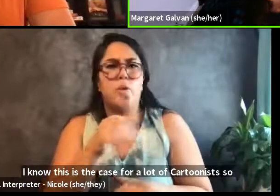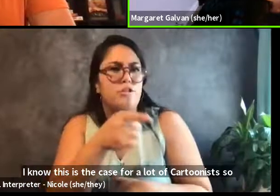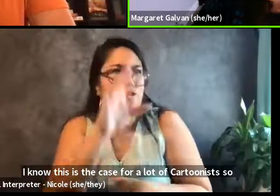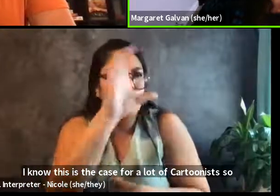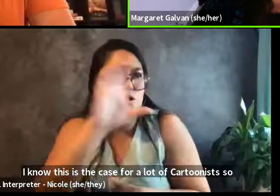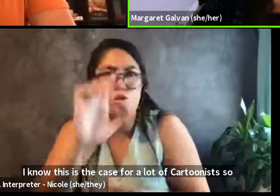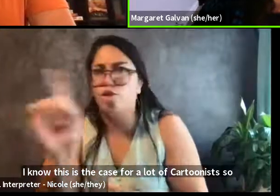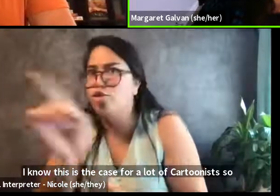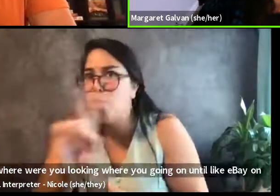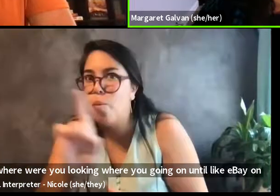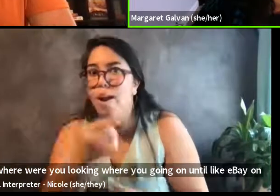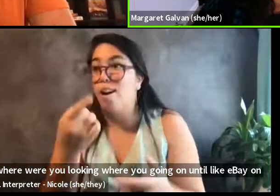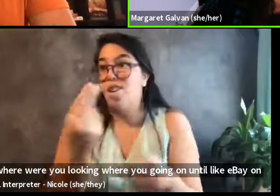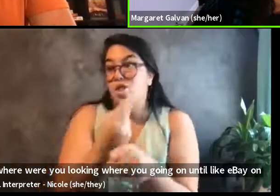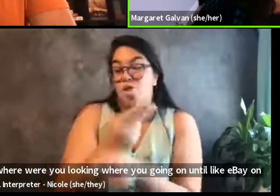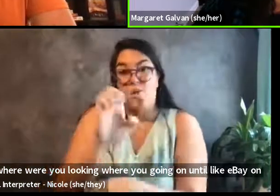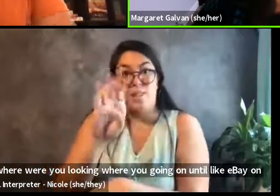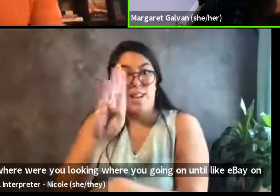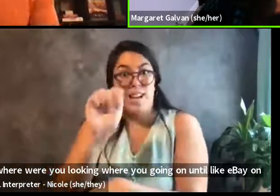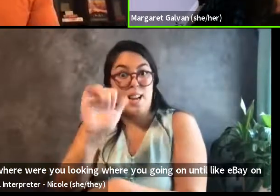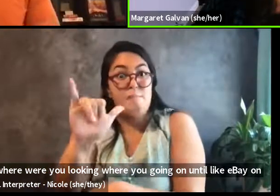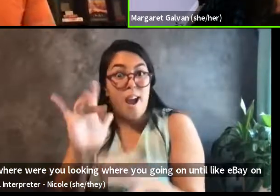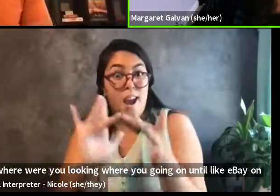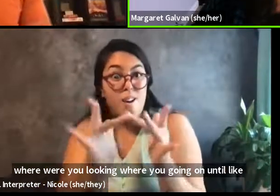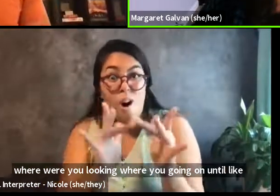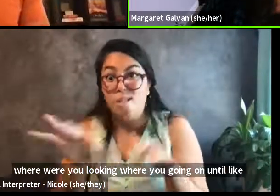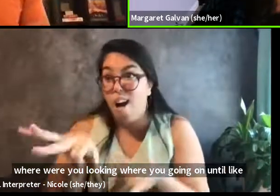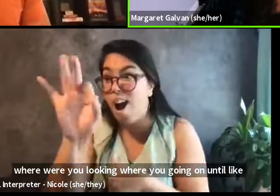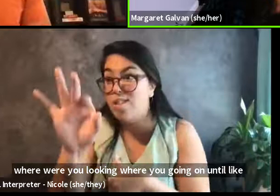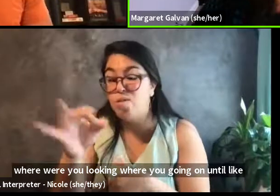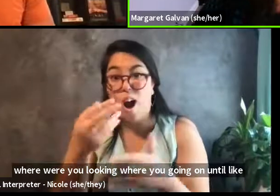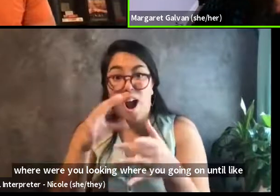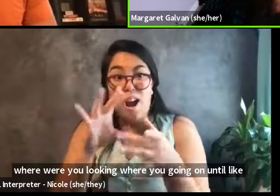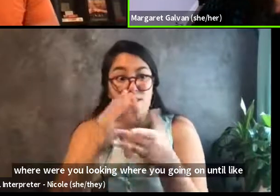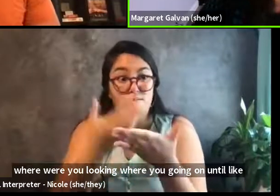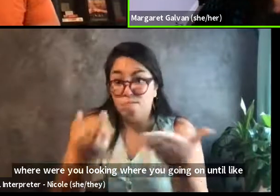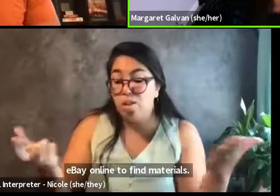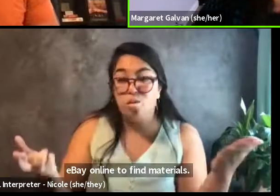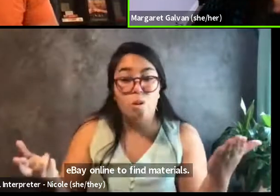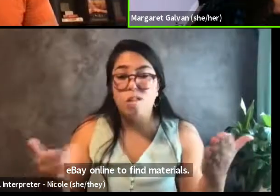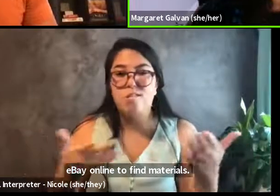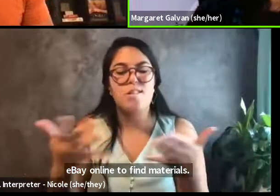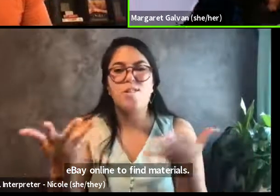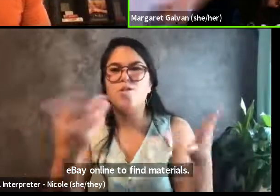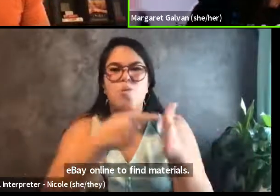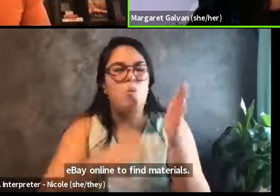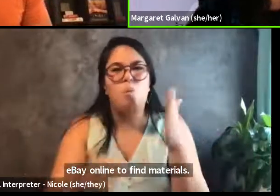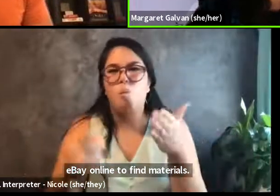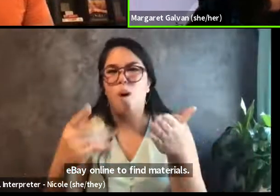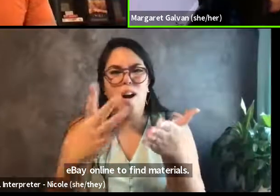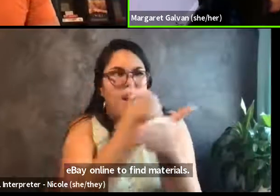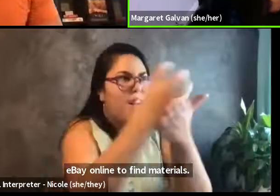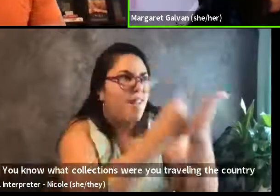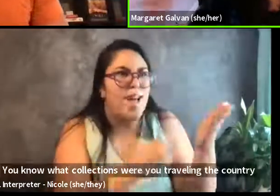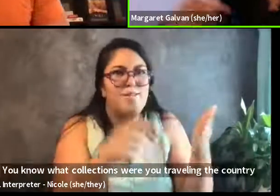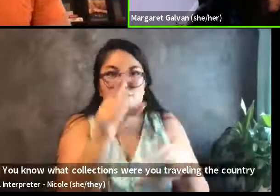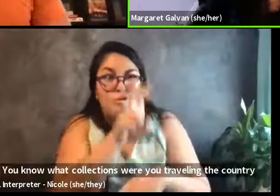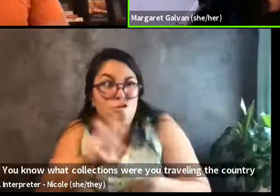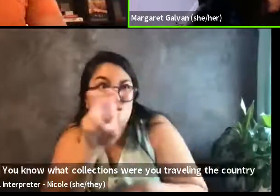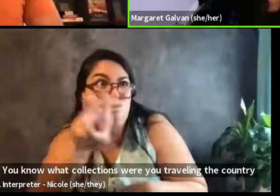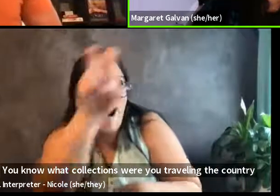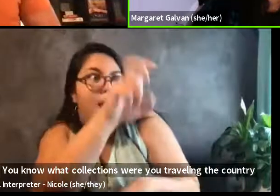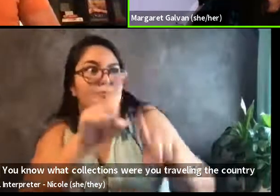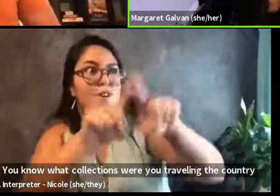like eBay online to find, uh, materials? Uh, you know, what collections were you traveling the country? Were you